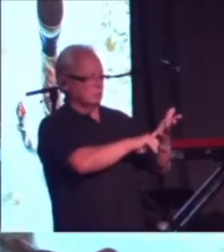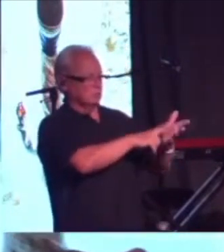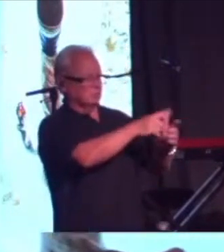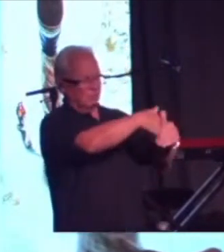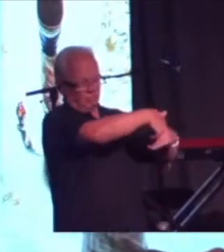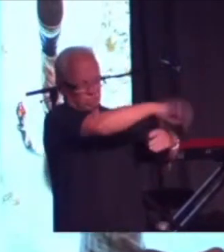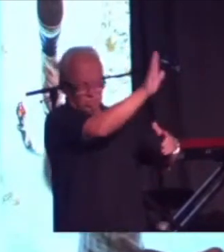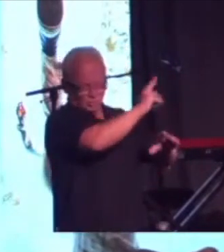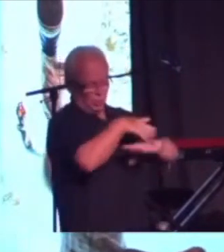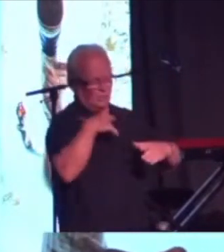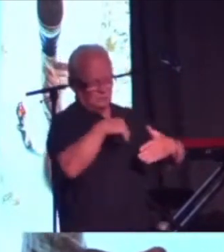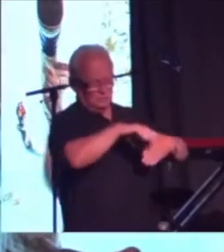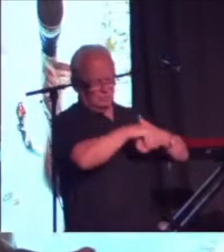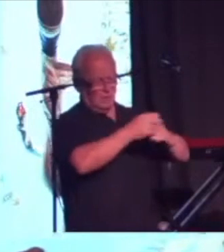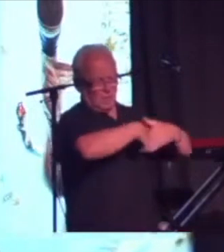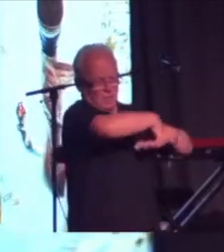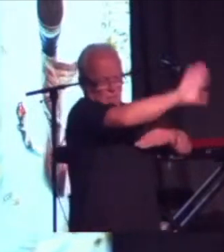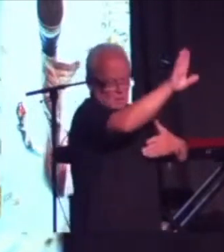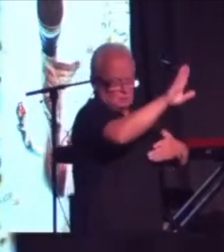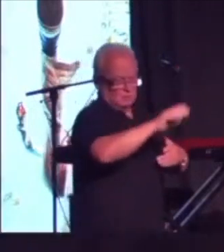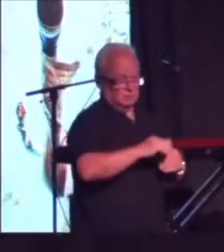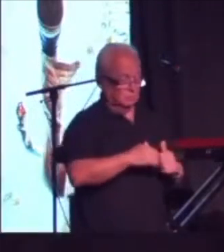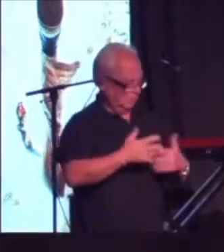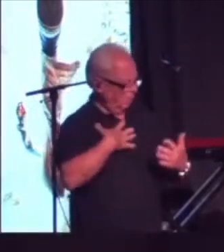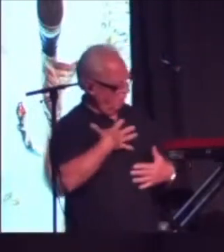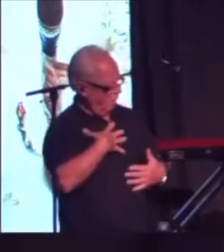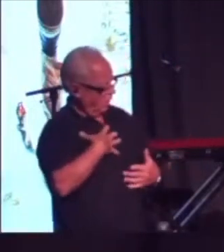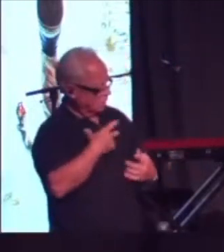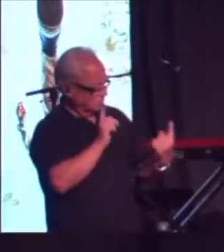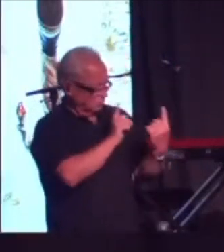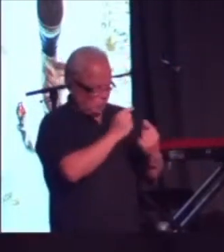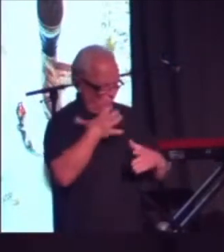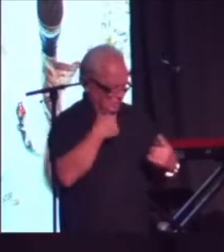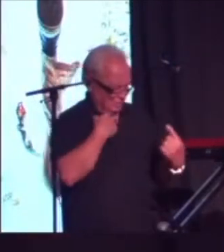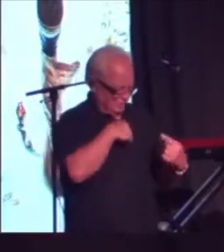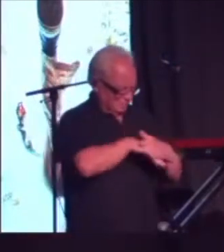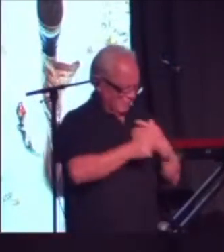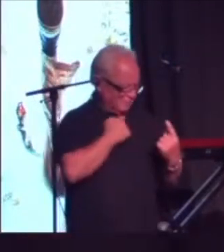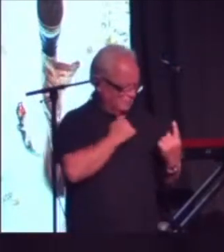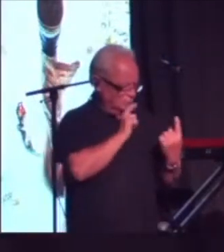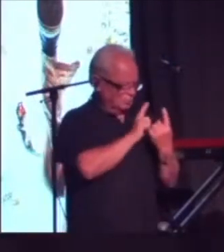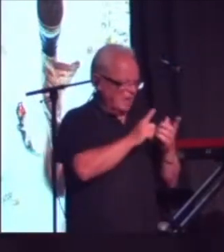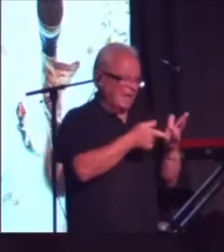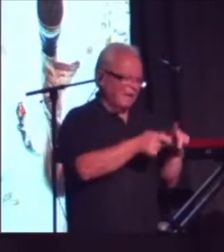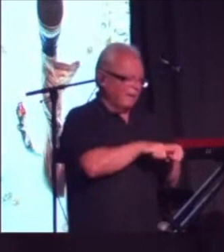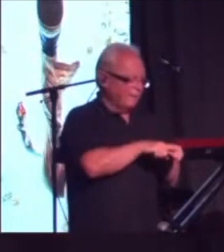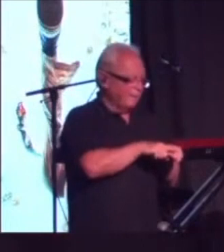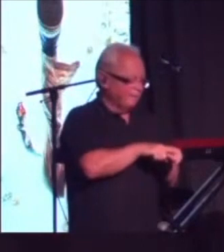presence. He removed him from his presence. He unfriended, he hit the unfriend